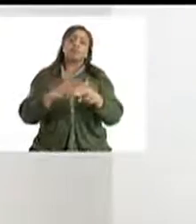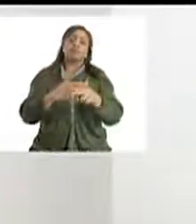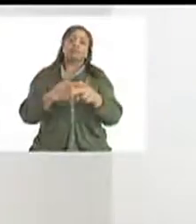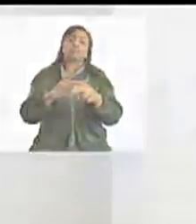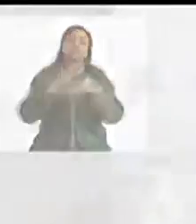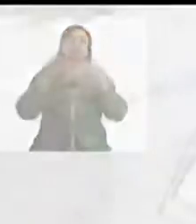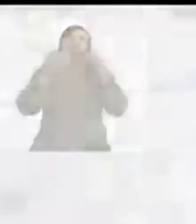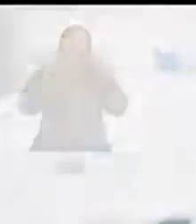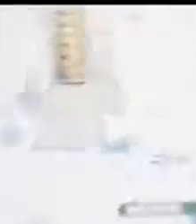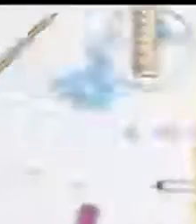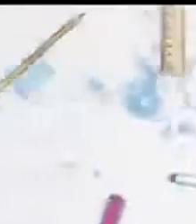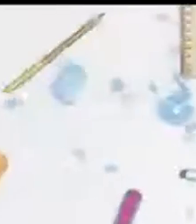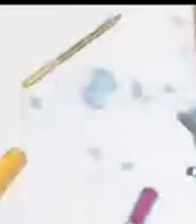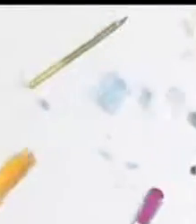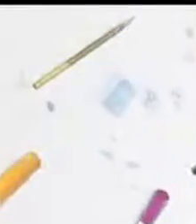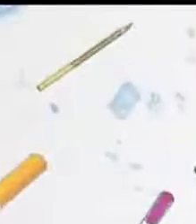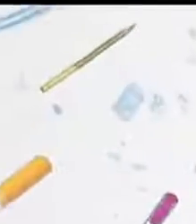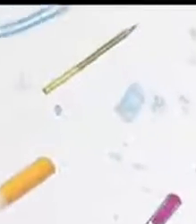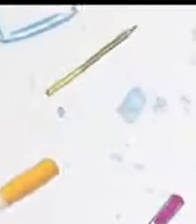Goodbye.